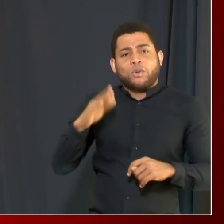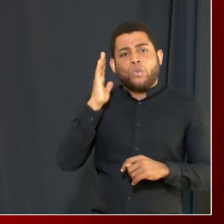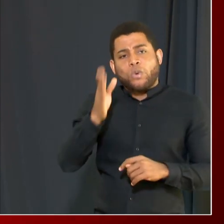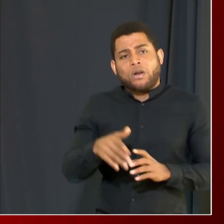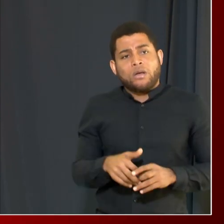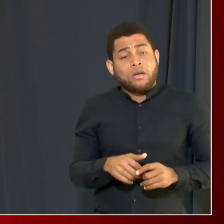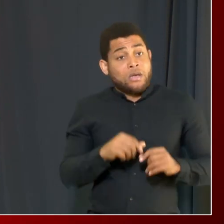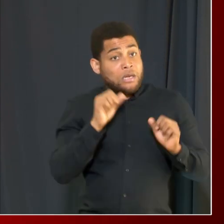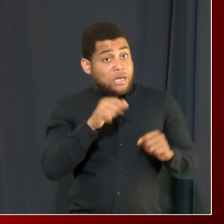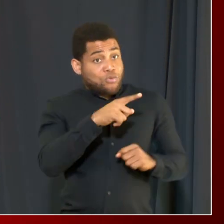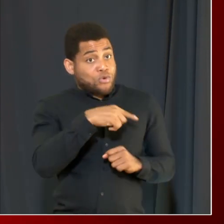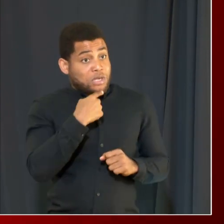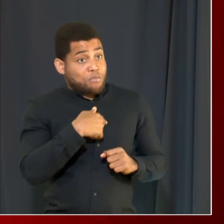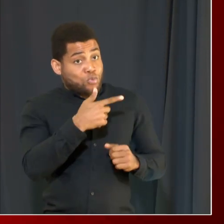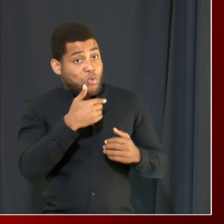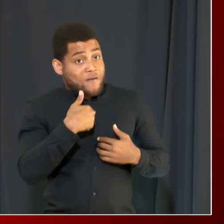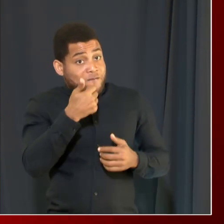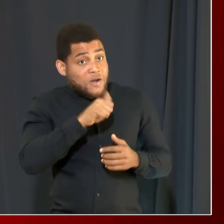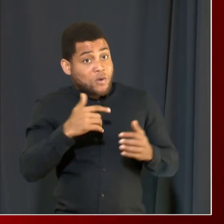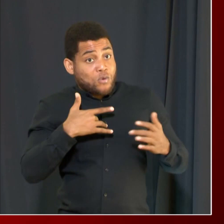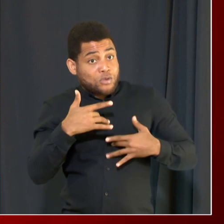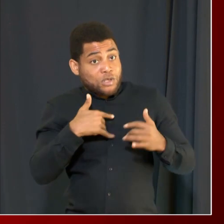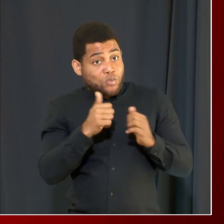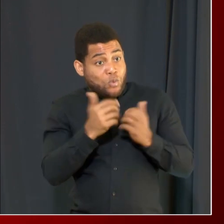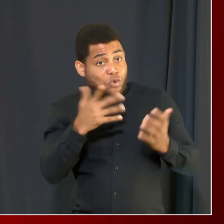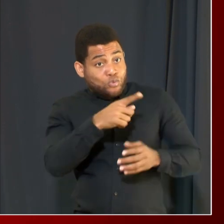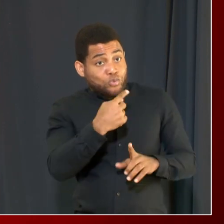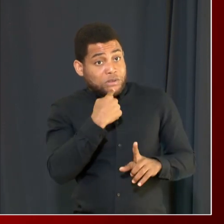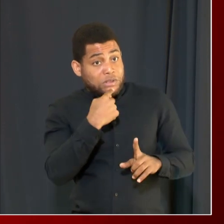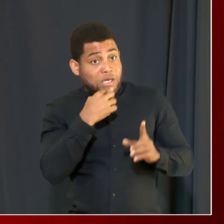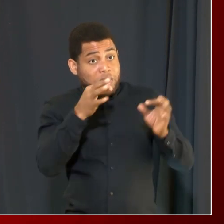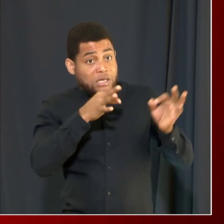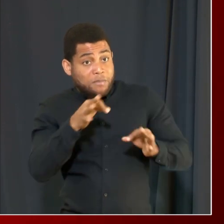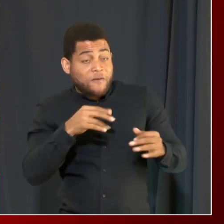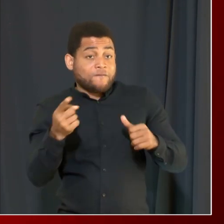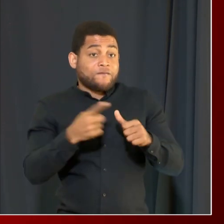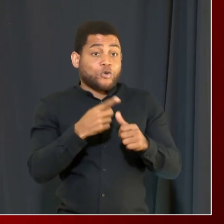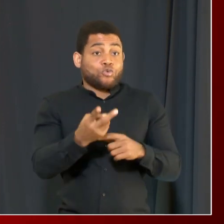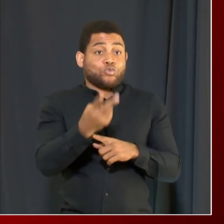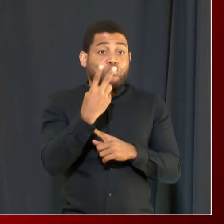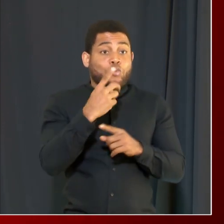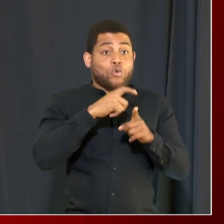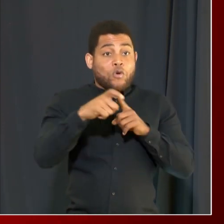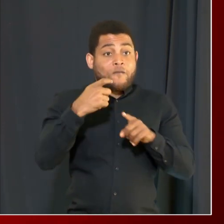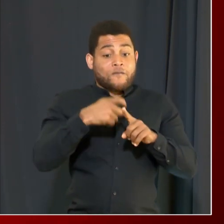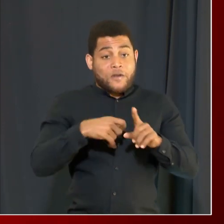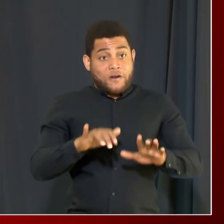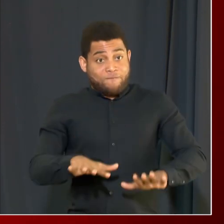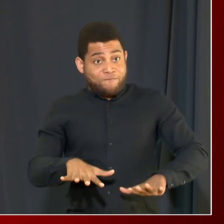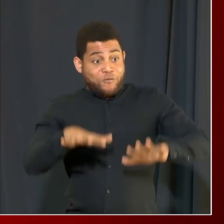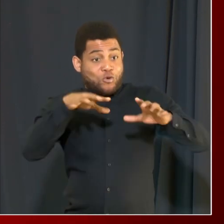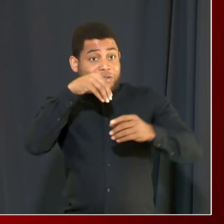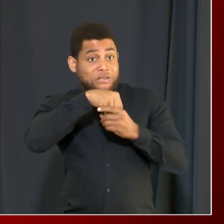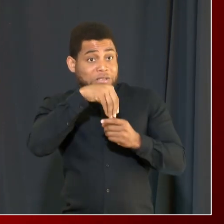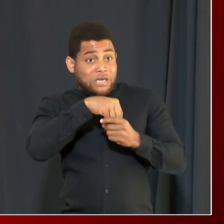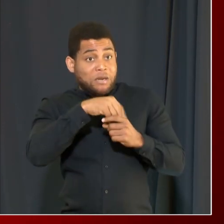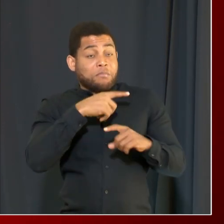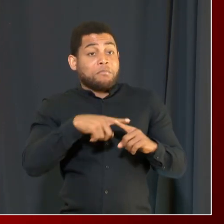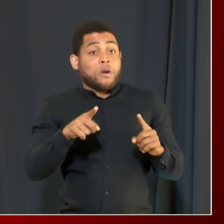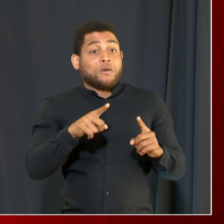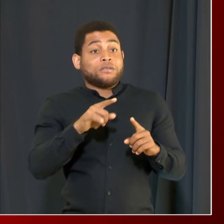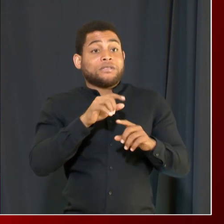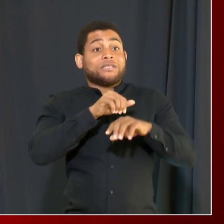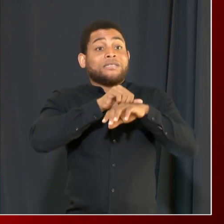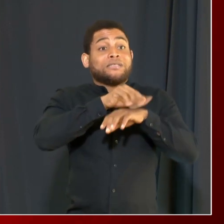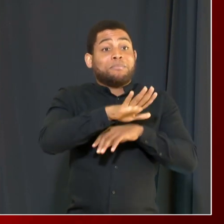have any concerns with what you said was, you described some of the first two calls coming through as flooding inside, but the dispatch and what was said was